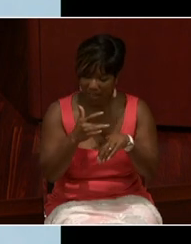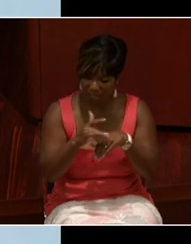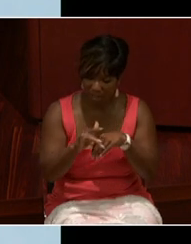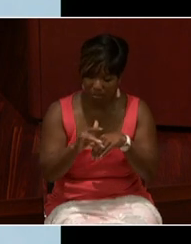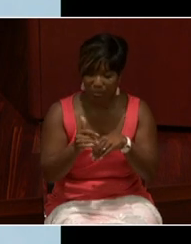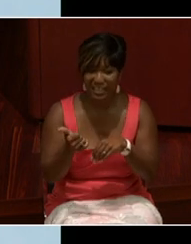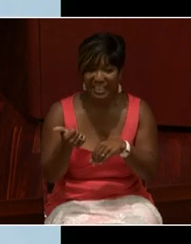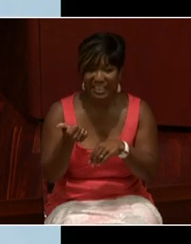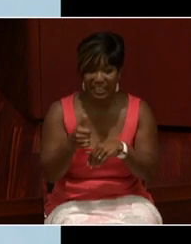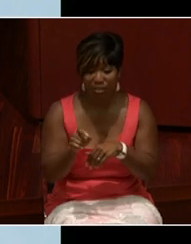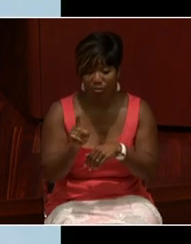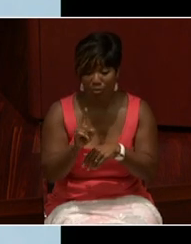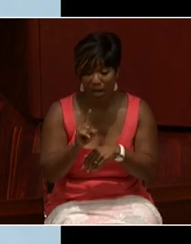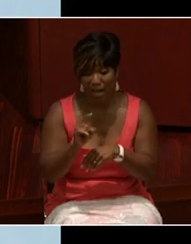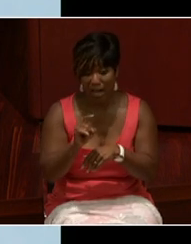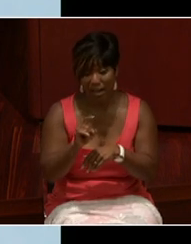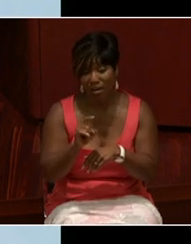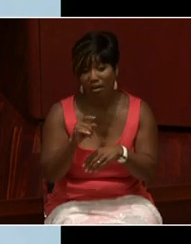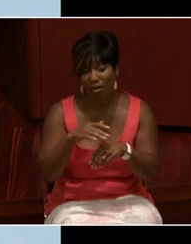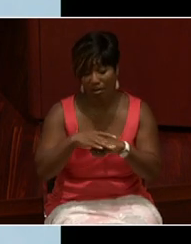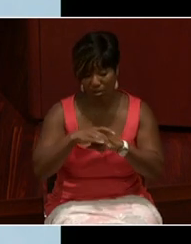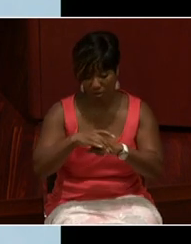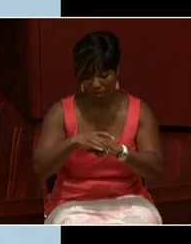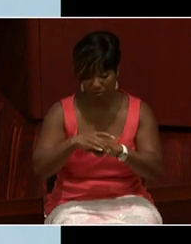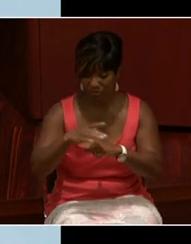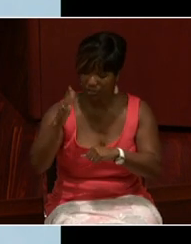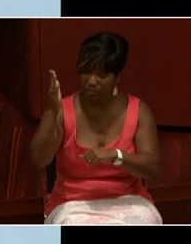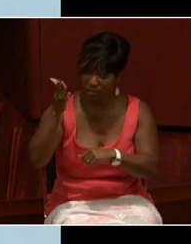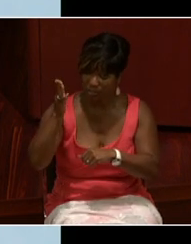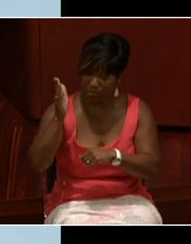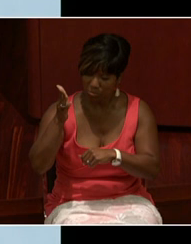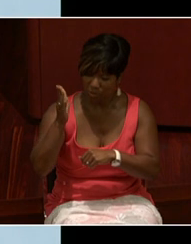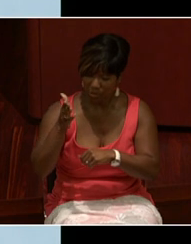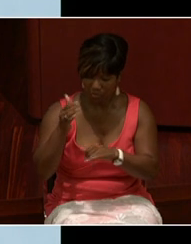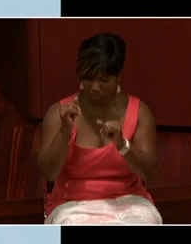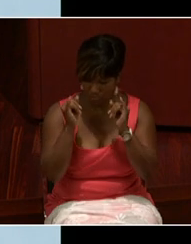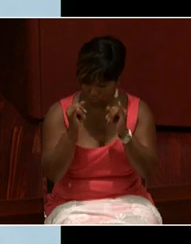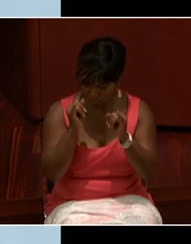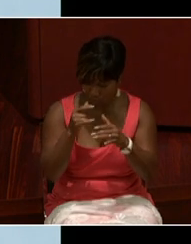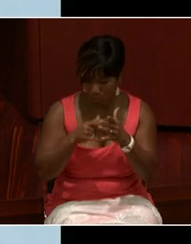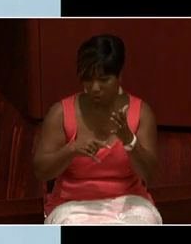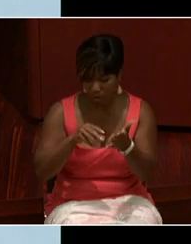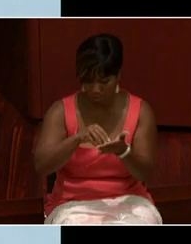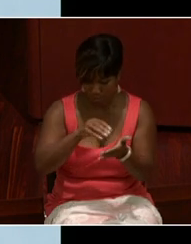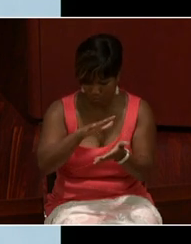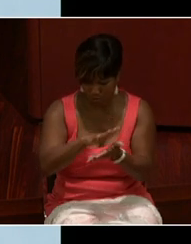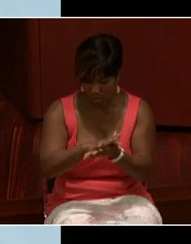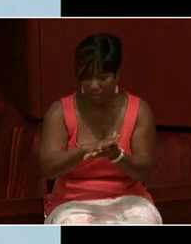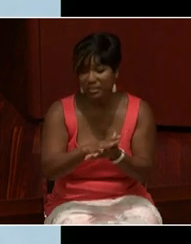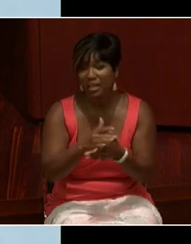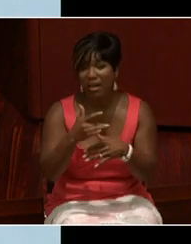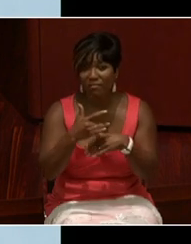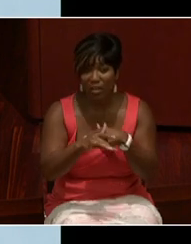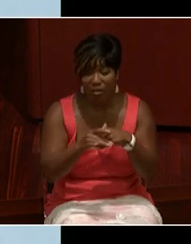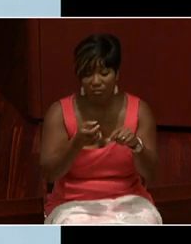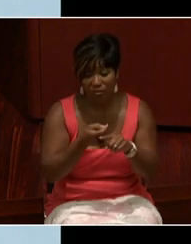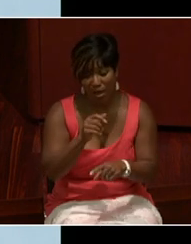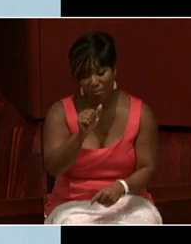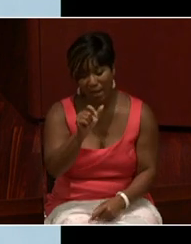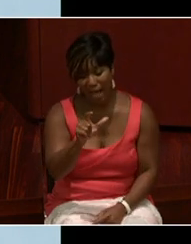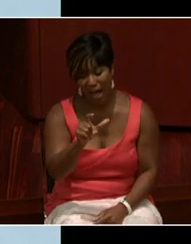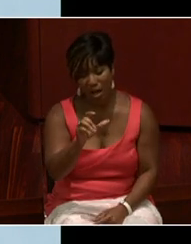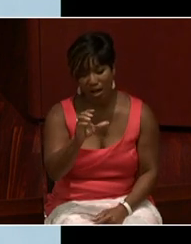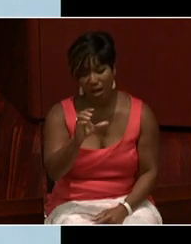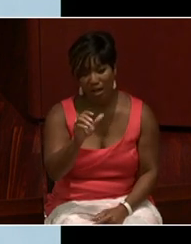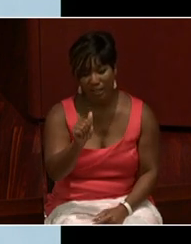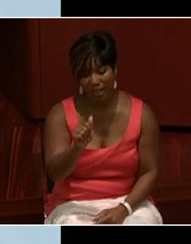anywhere else on Earth. The speaker will instruct on what records are available from Alcatraz to Atlanta, inform